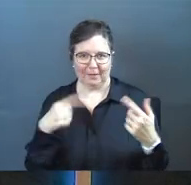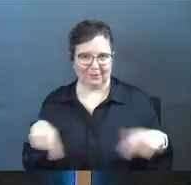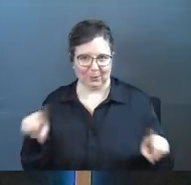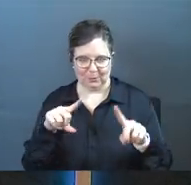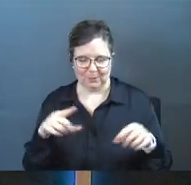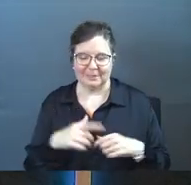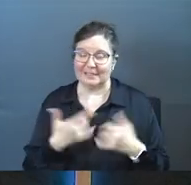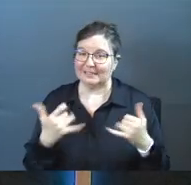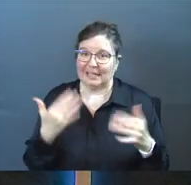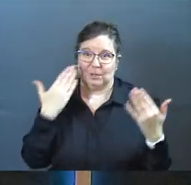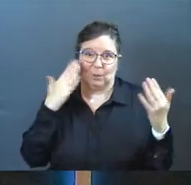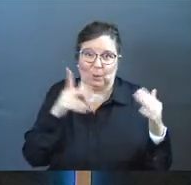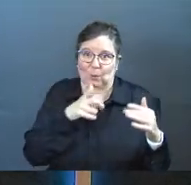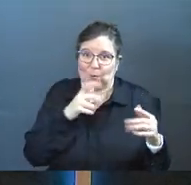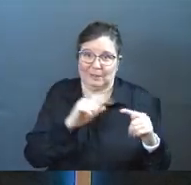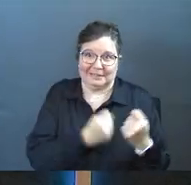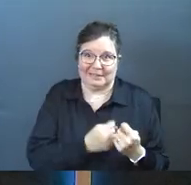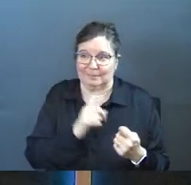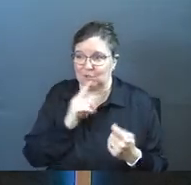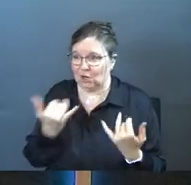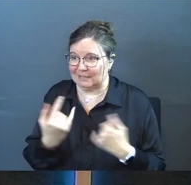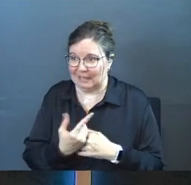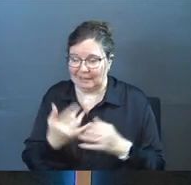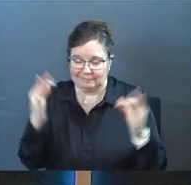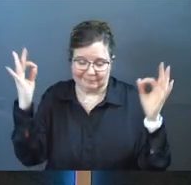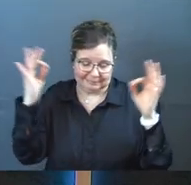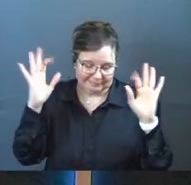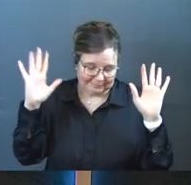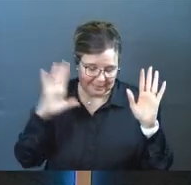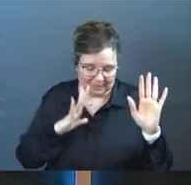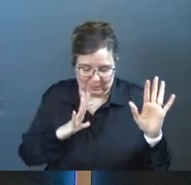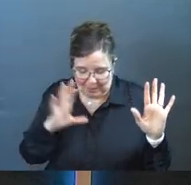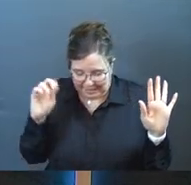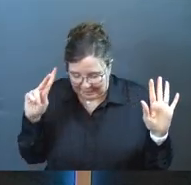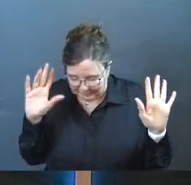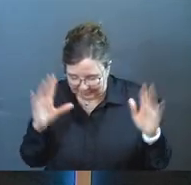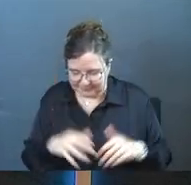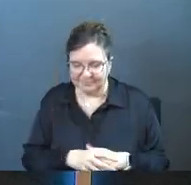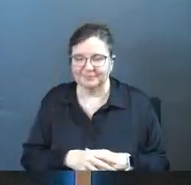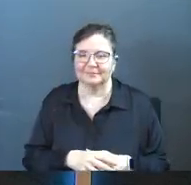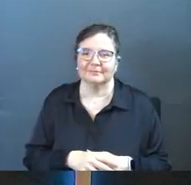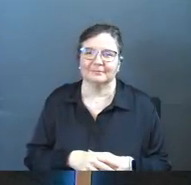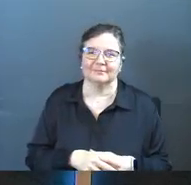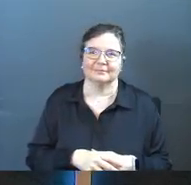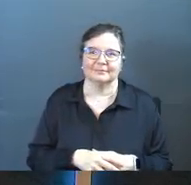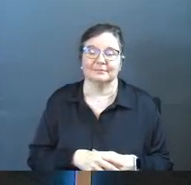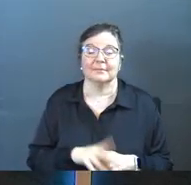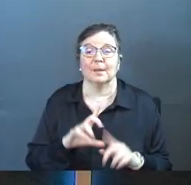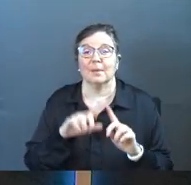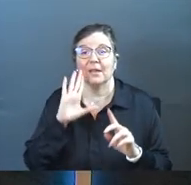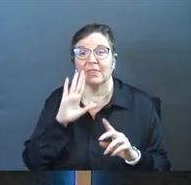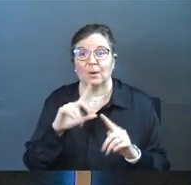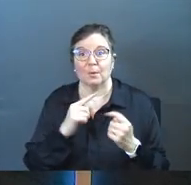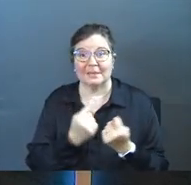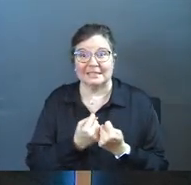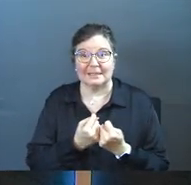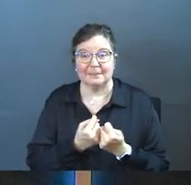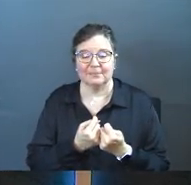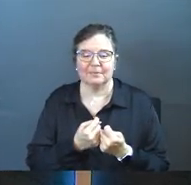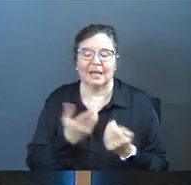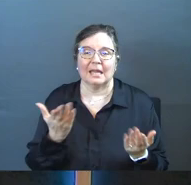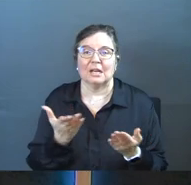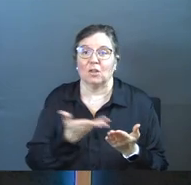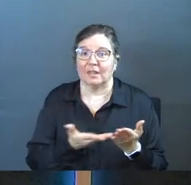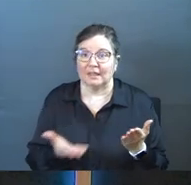you. Still don't know who the teams are today, but that's okay. But they're gonna be a team.